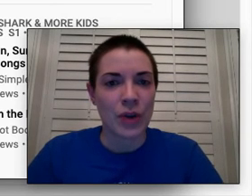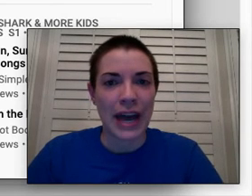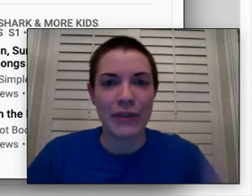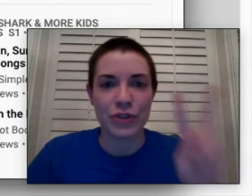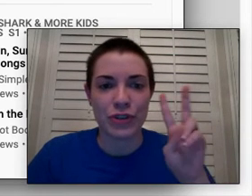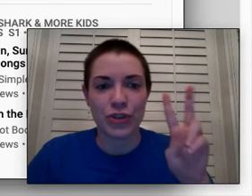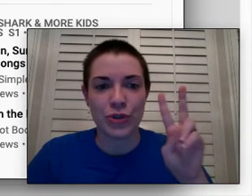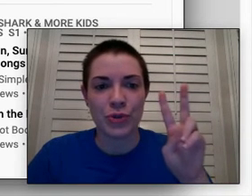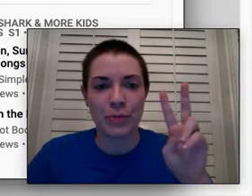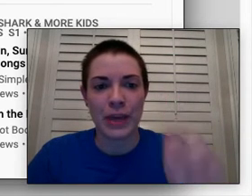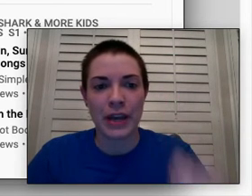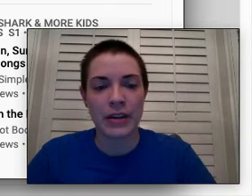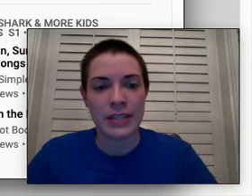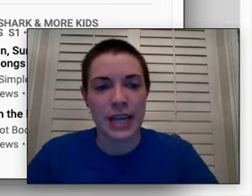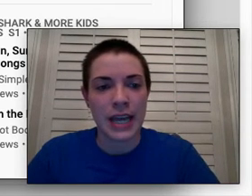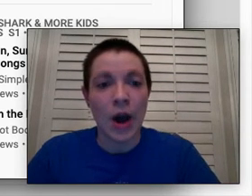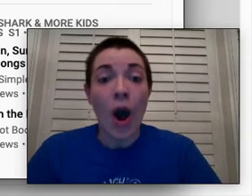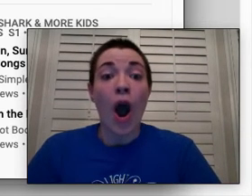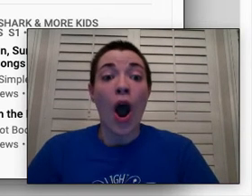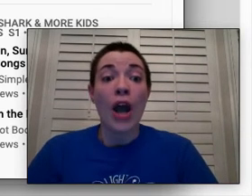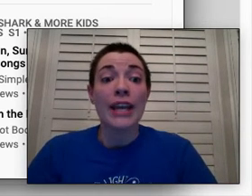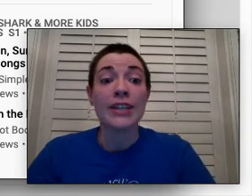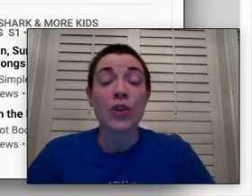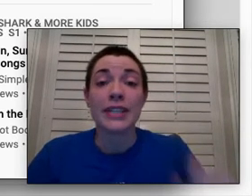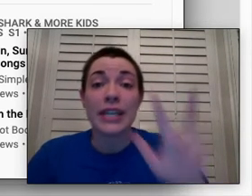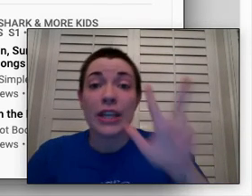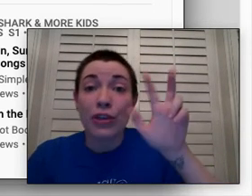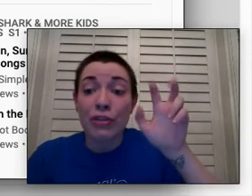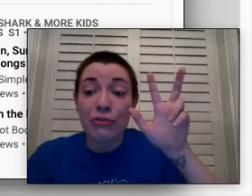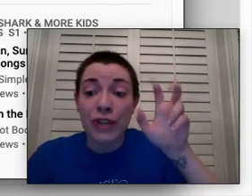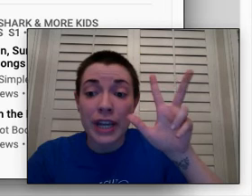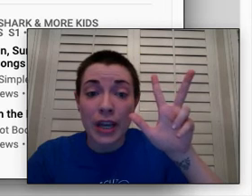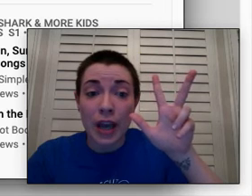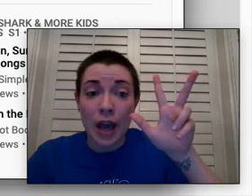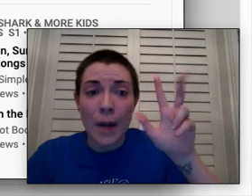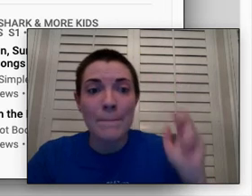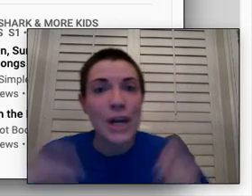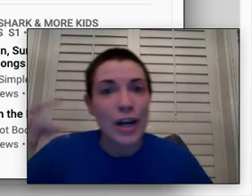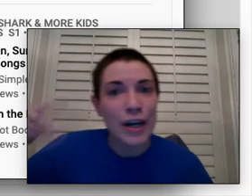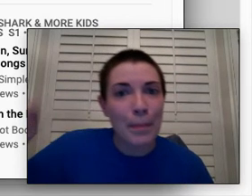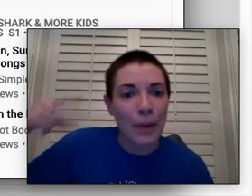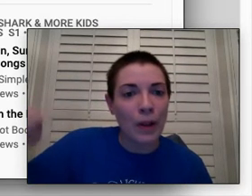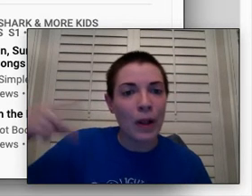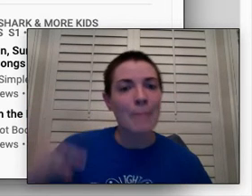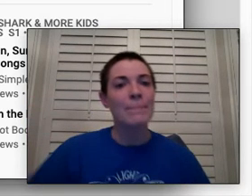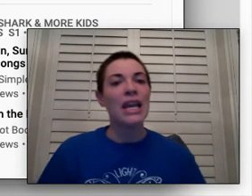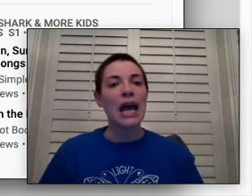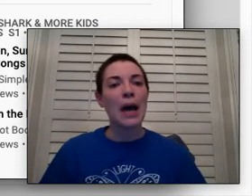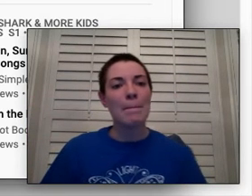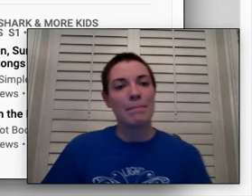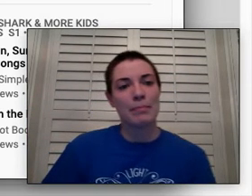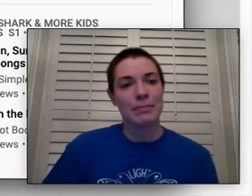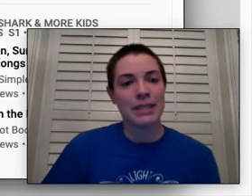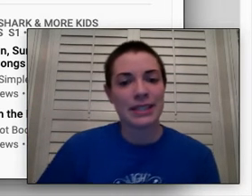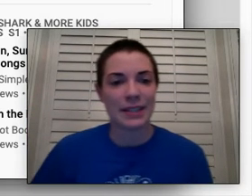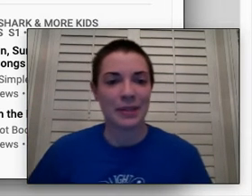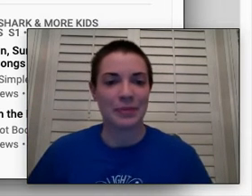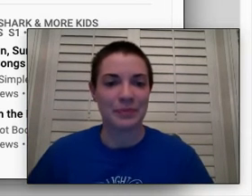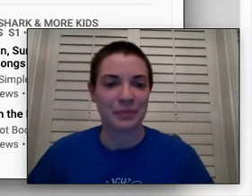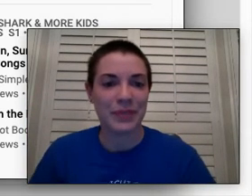So after the 2 pears, he's going to eat 3 purple